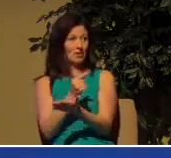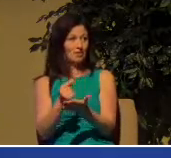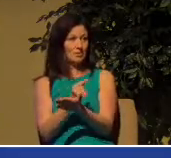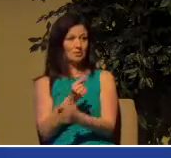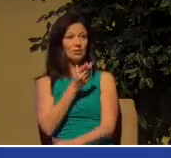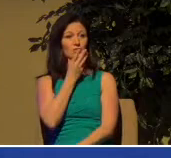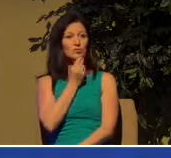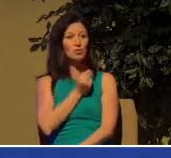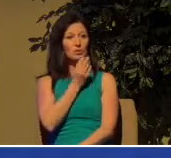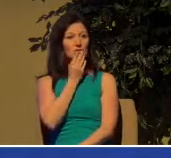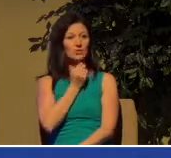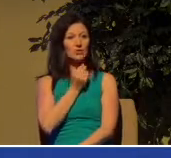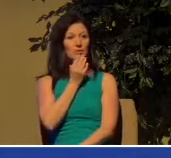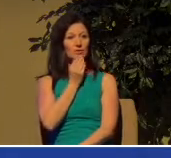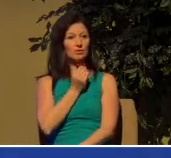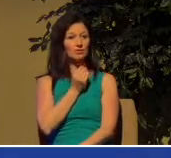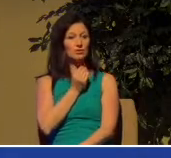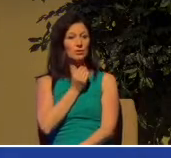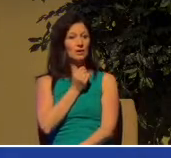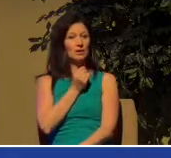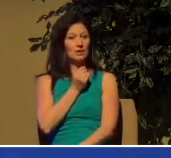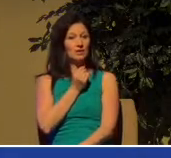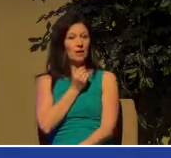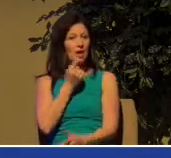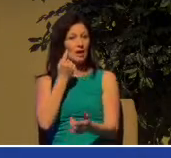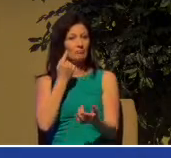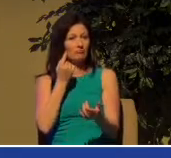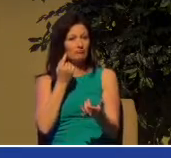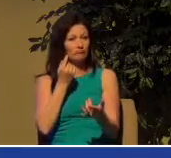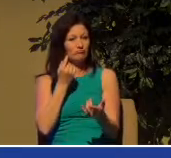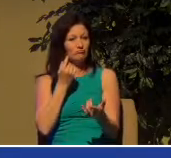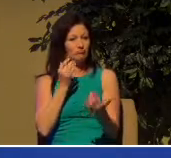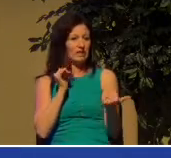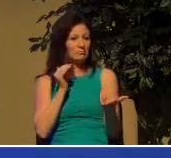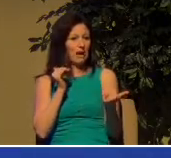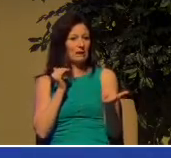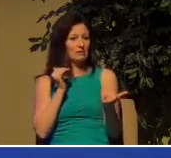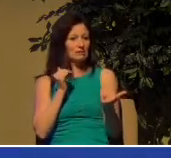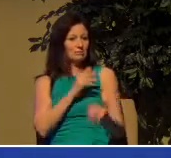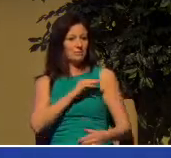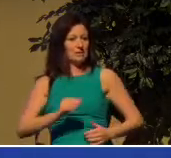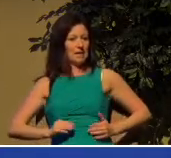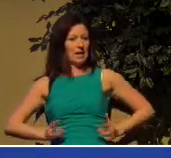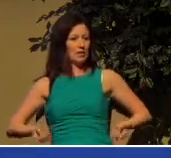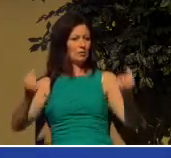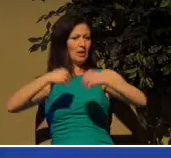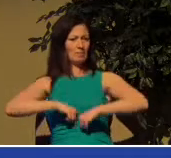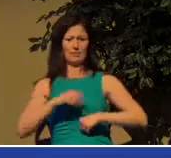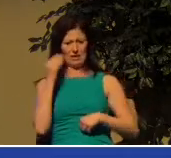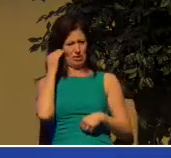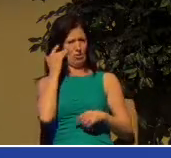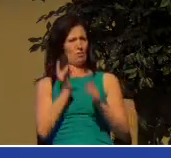off when they expected the Messiah to come and make all things new. They knew their